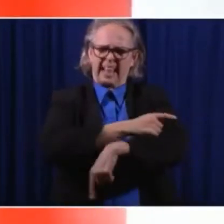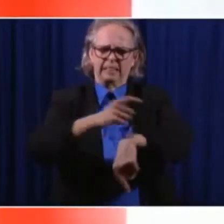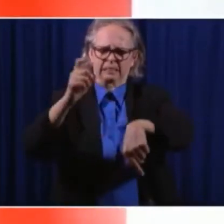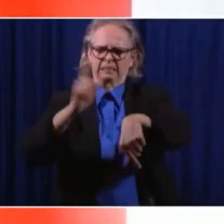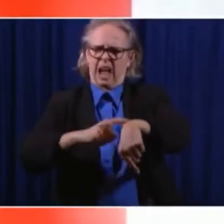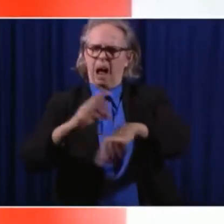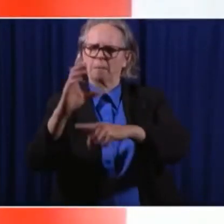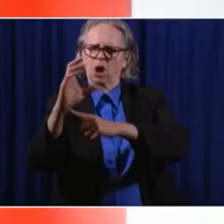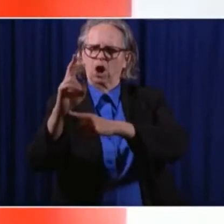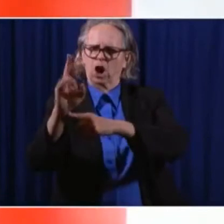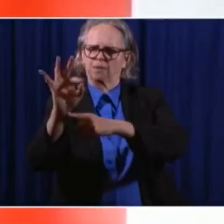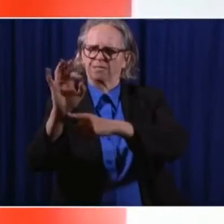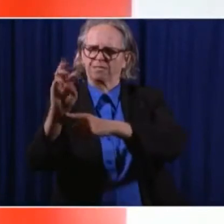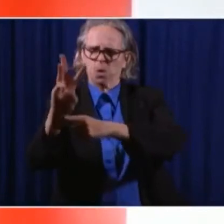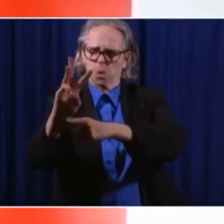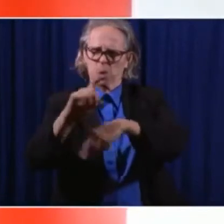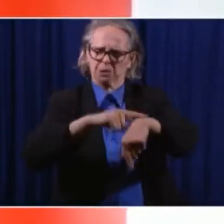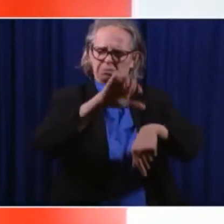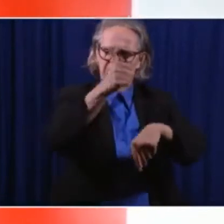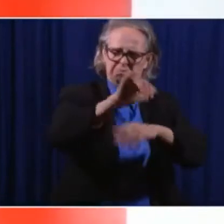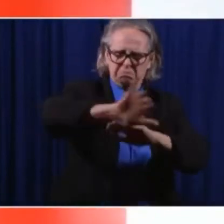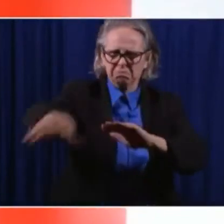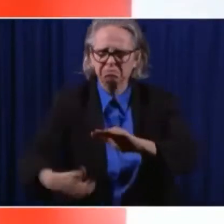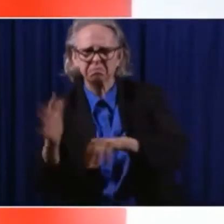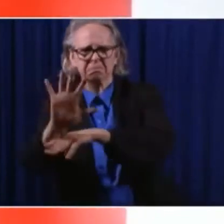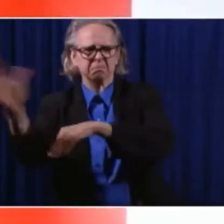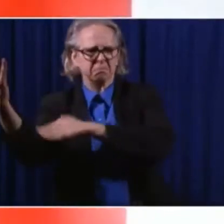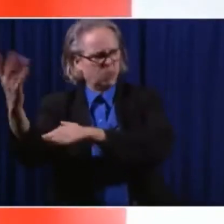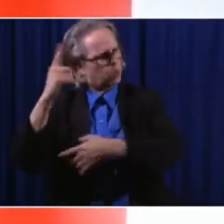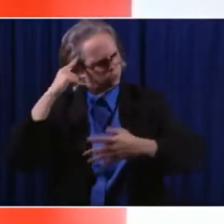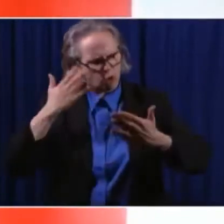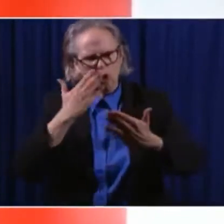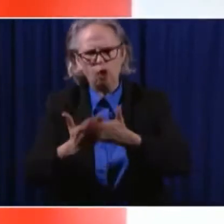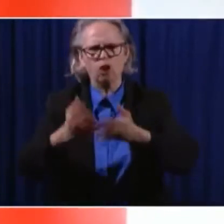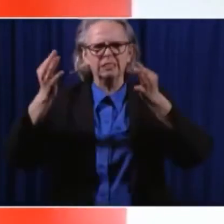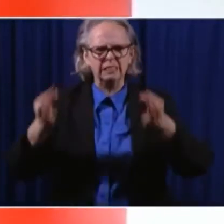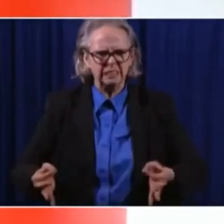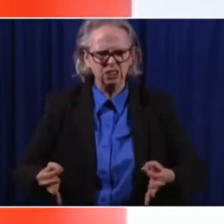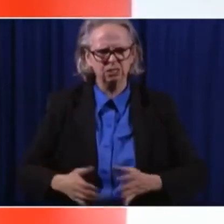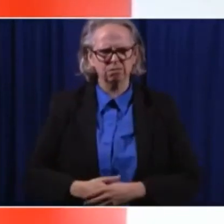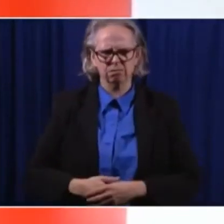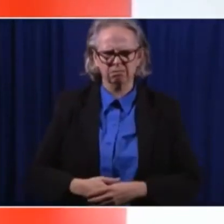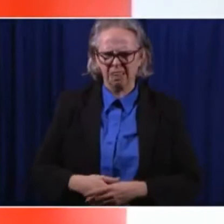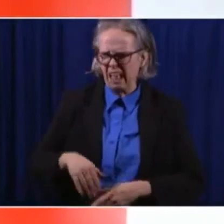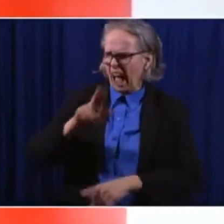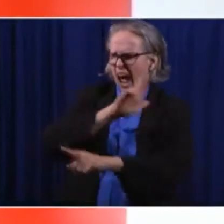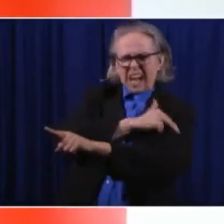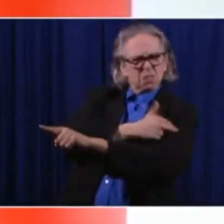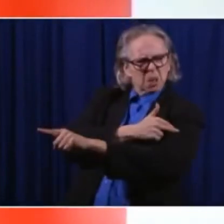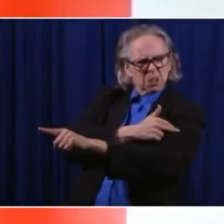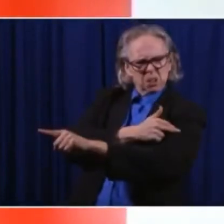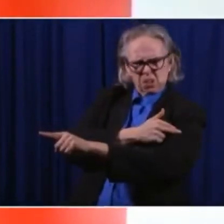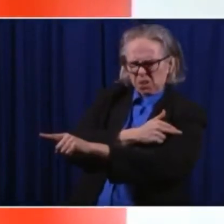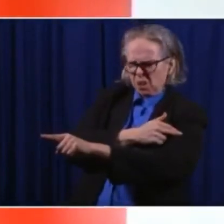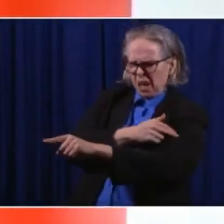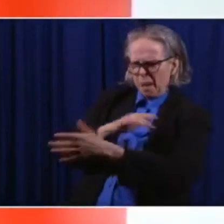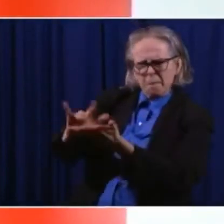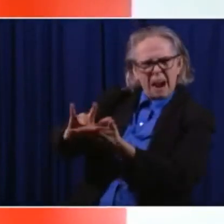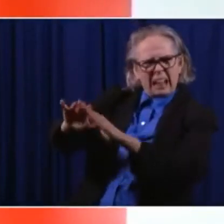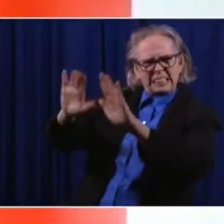COVID-19. We know there's tremendous pressure on the medical system and healthcare workers. It is severe. We know that. And